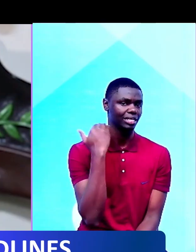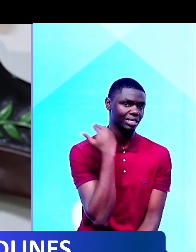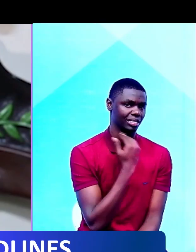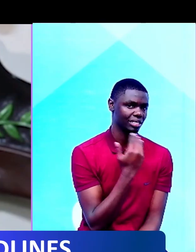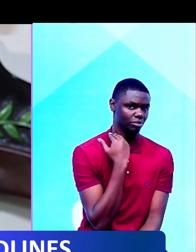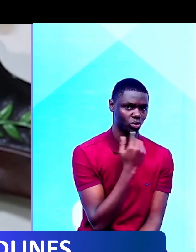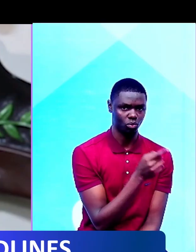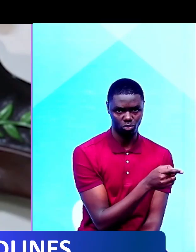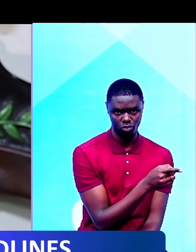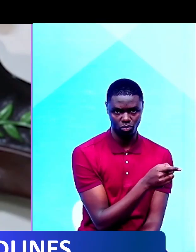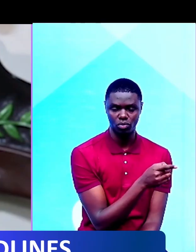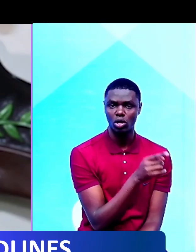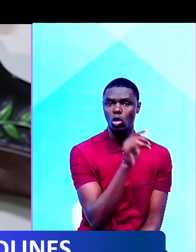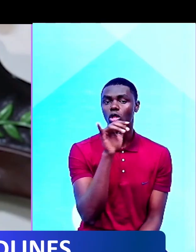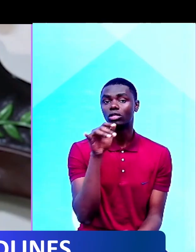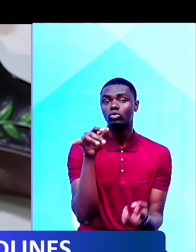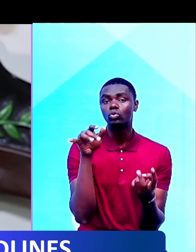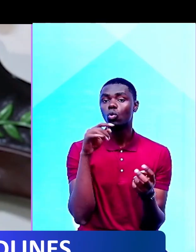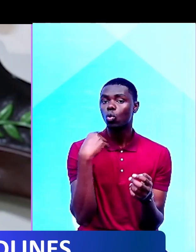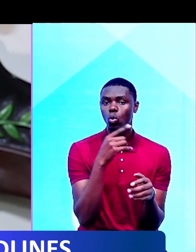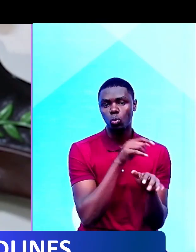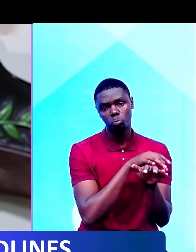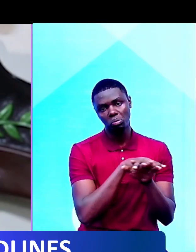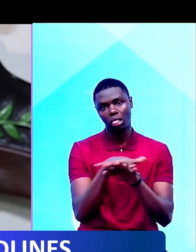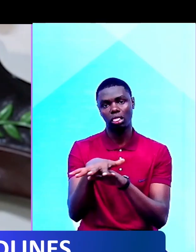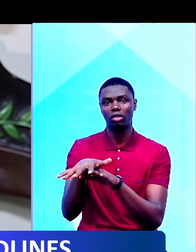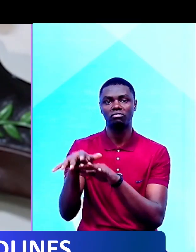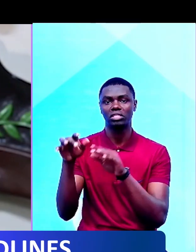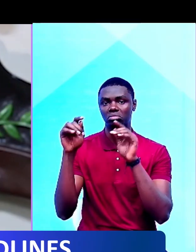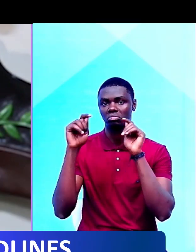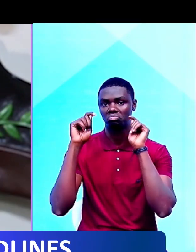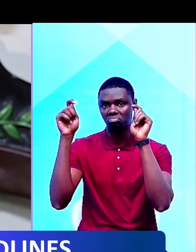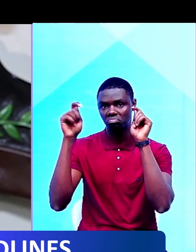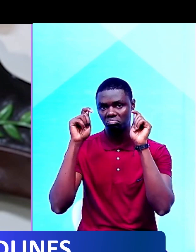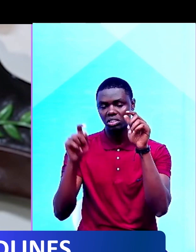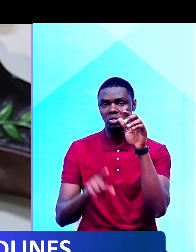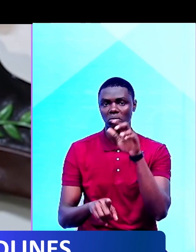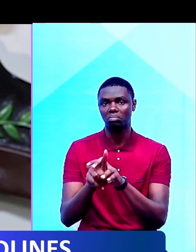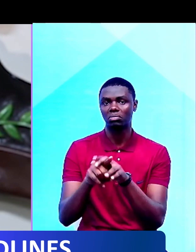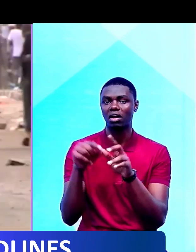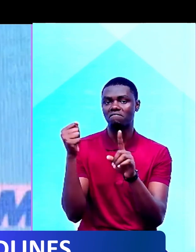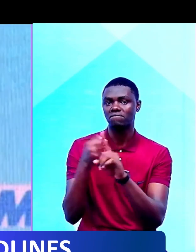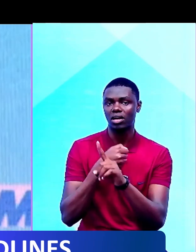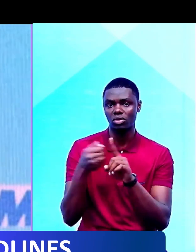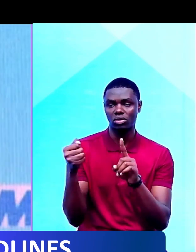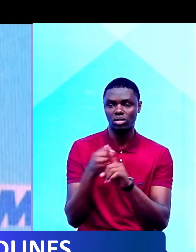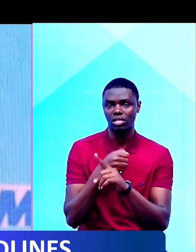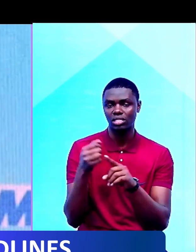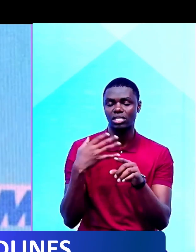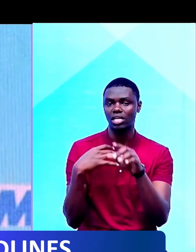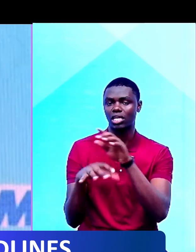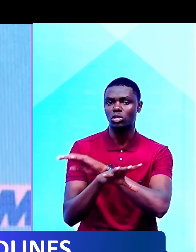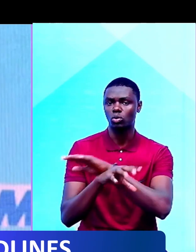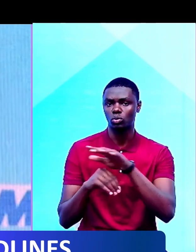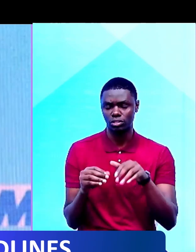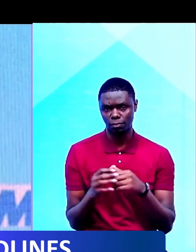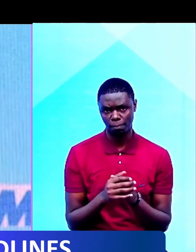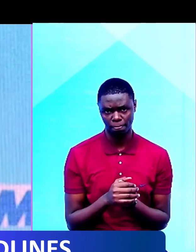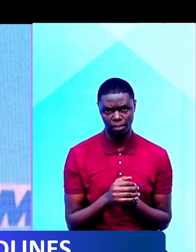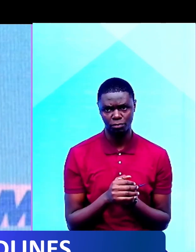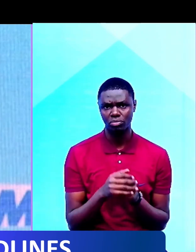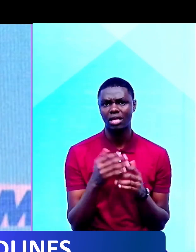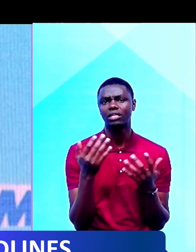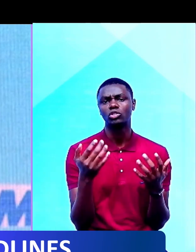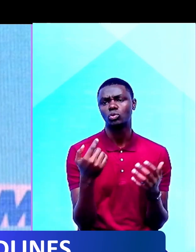elements, those who infiltrate protests to incite violence and root. Among the number